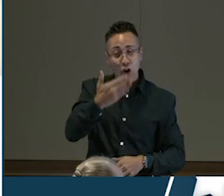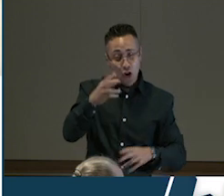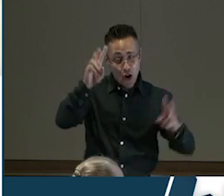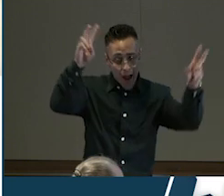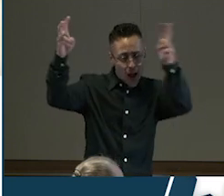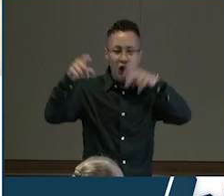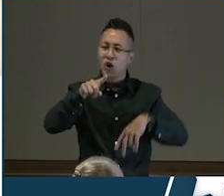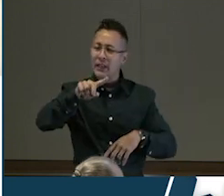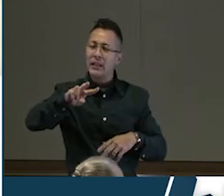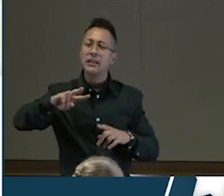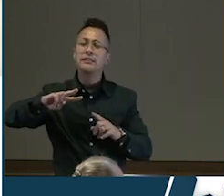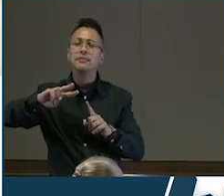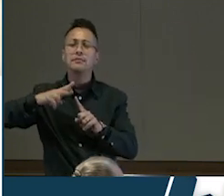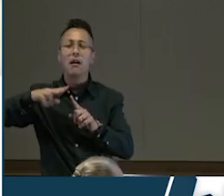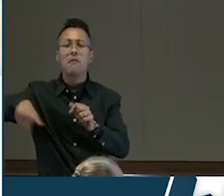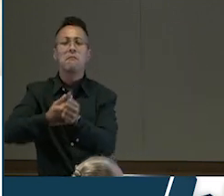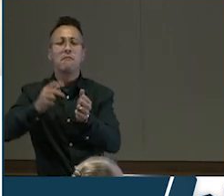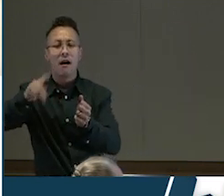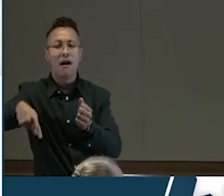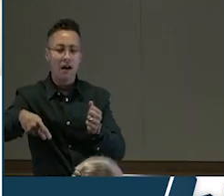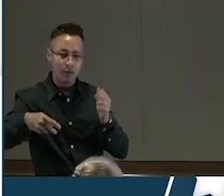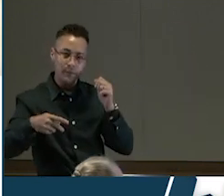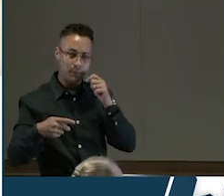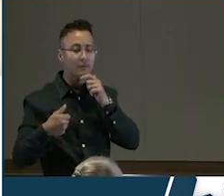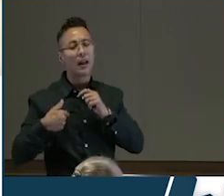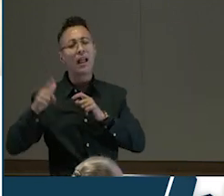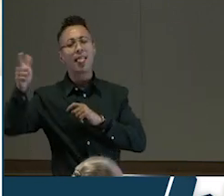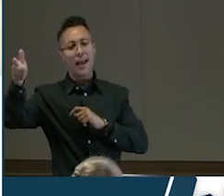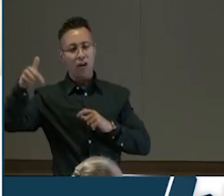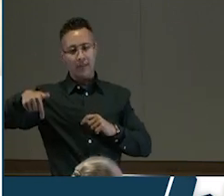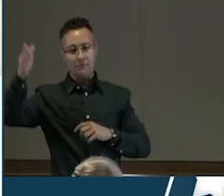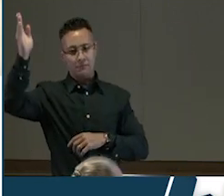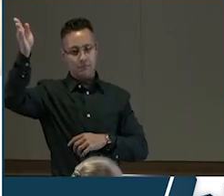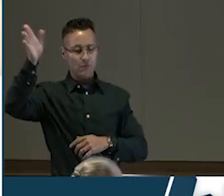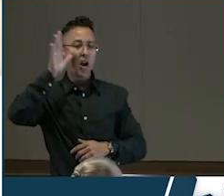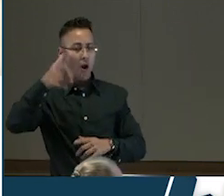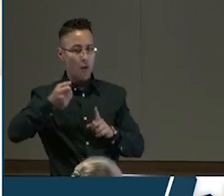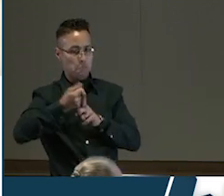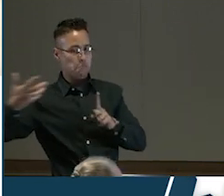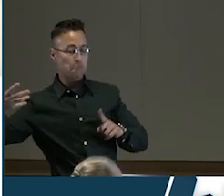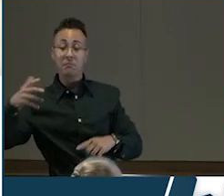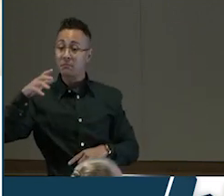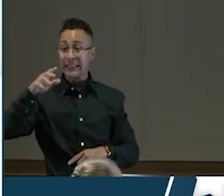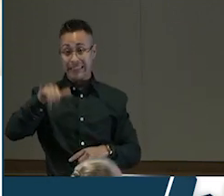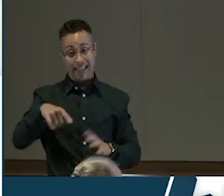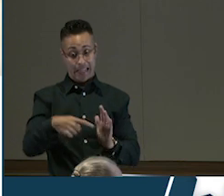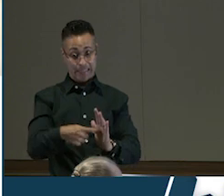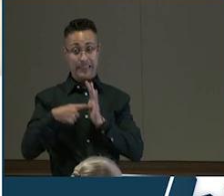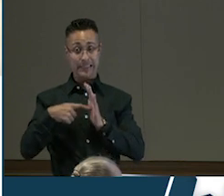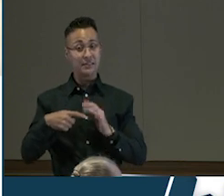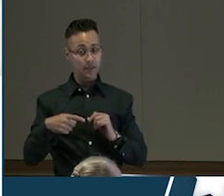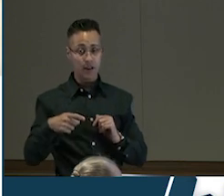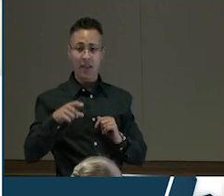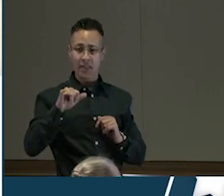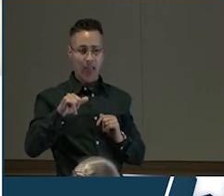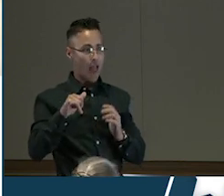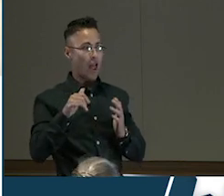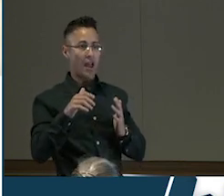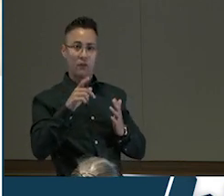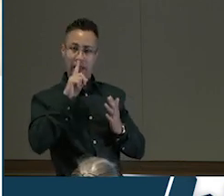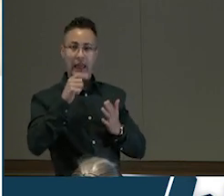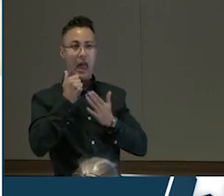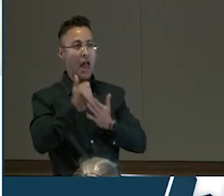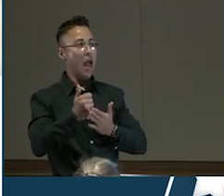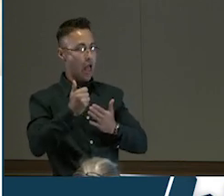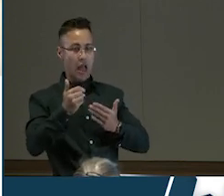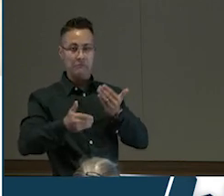quarterback. So later in my presentation, I'm going to get to that portion of it because that is needed. It is the thing that makes things happen,